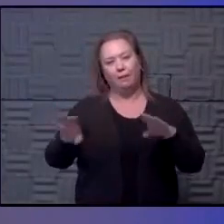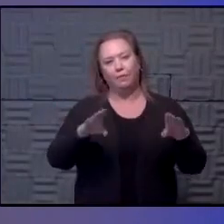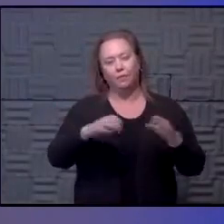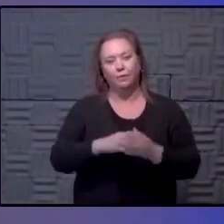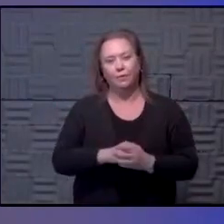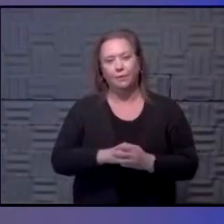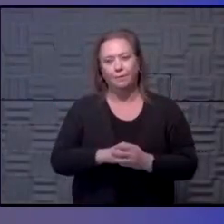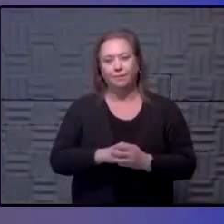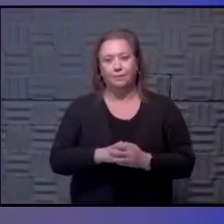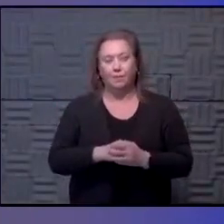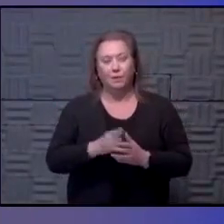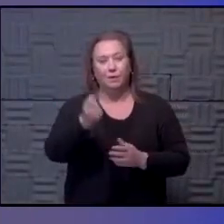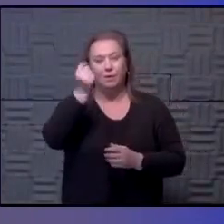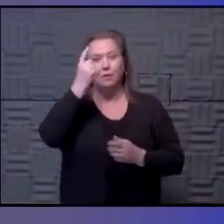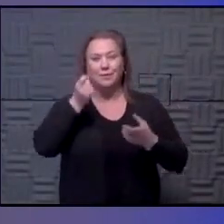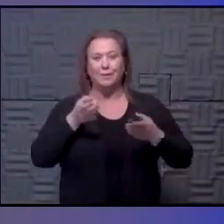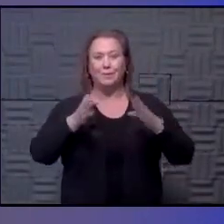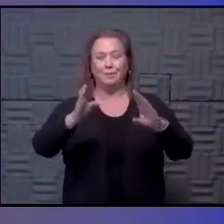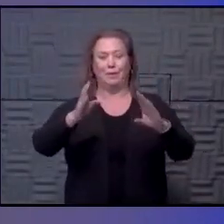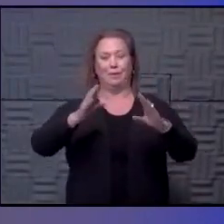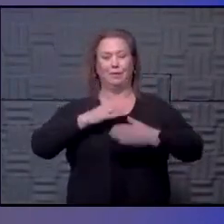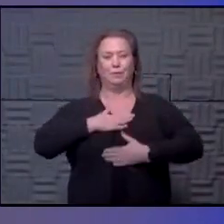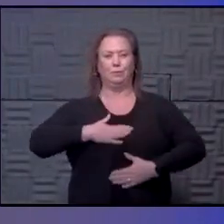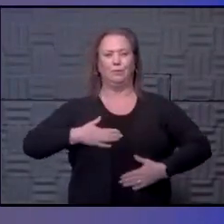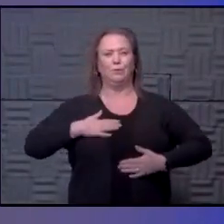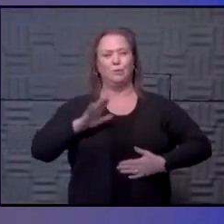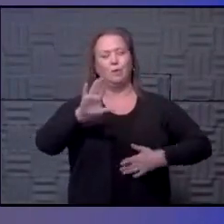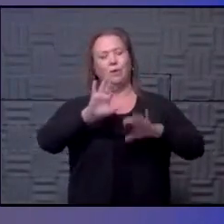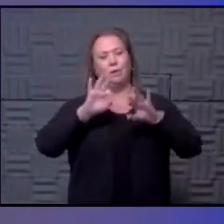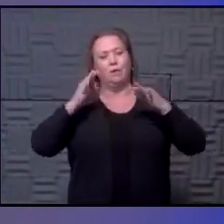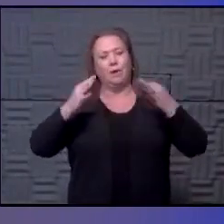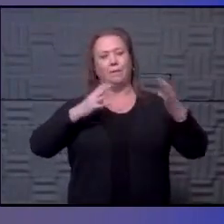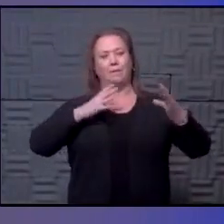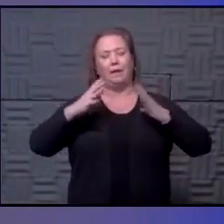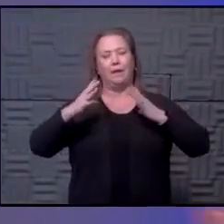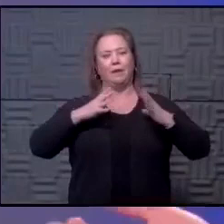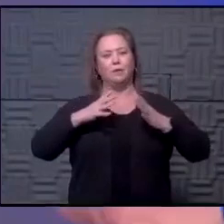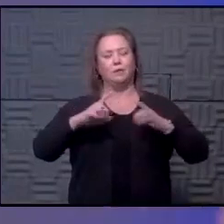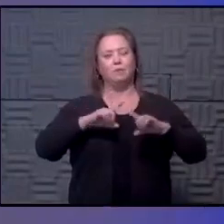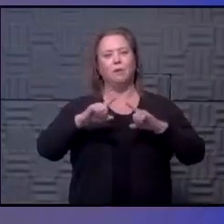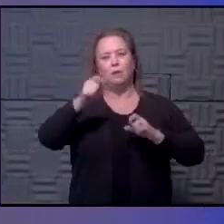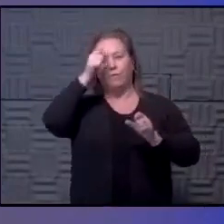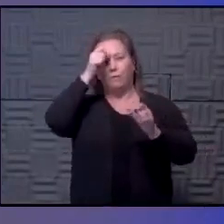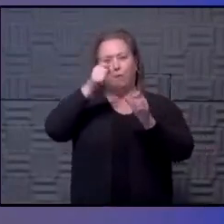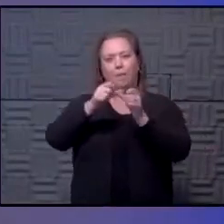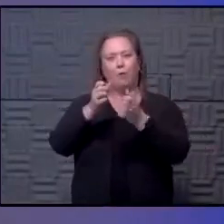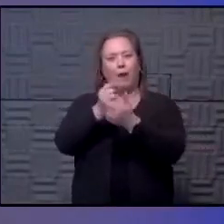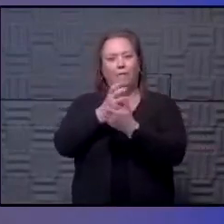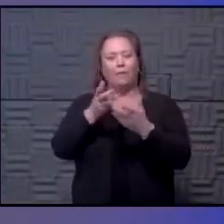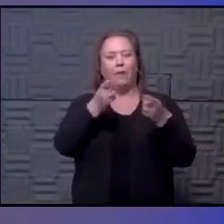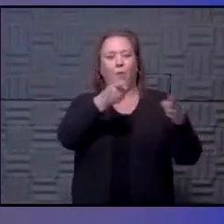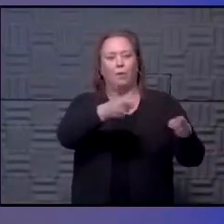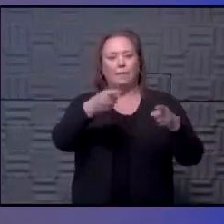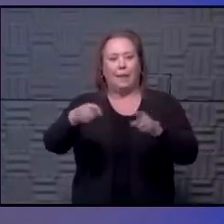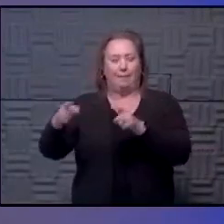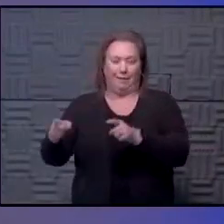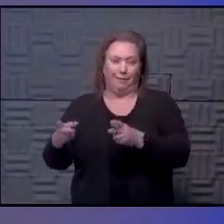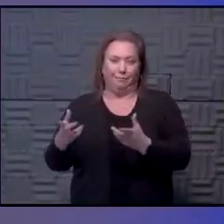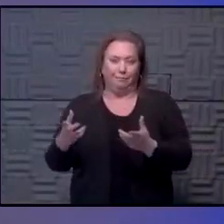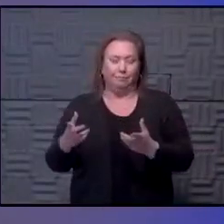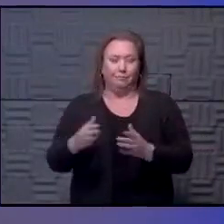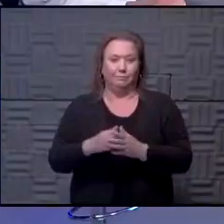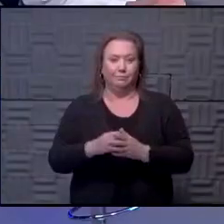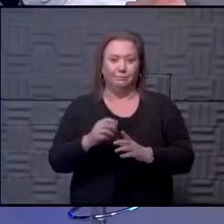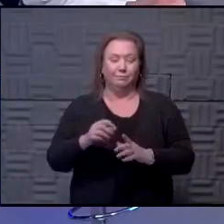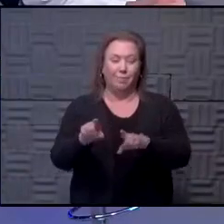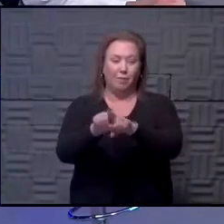think there's ways to enjoy a family vacation safely. You just have to be very mindful of everything that you just mentioned about even going to a restaurant. Yeah, you